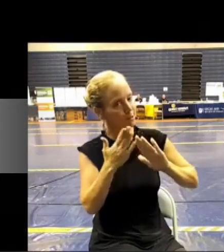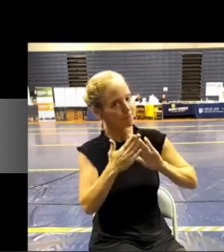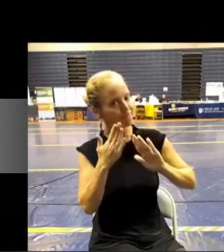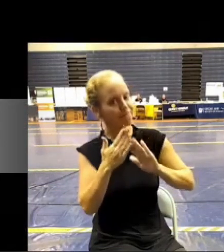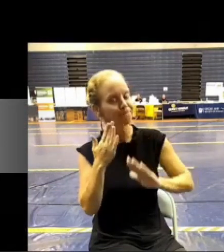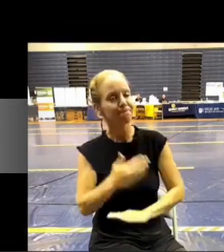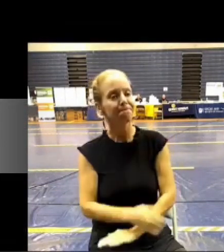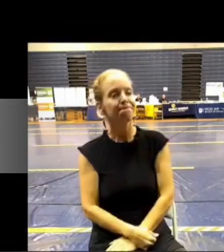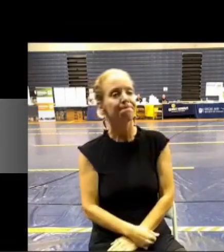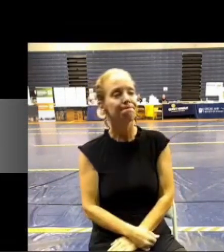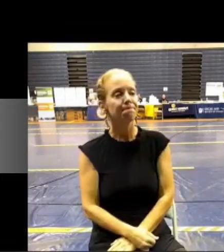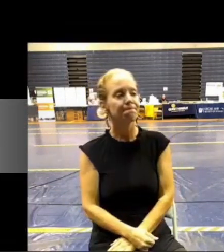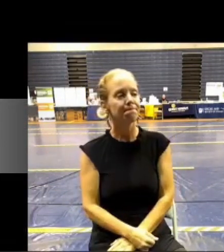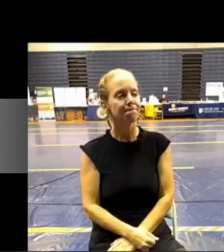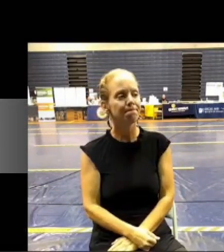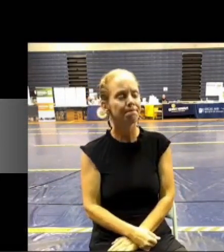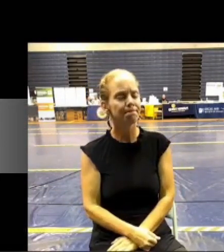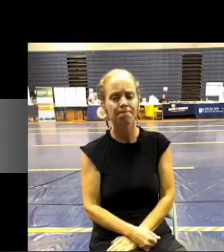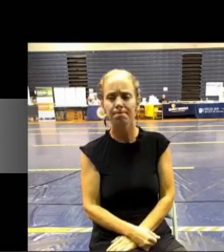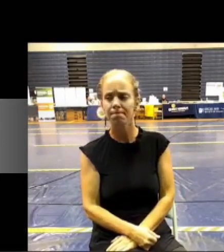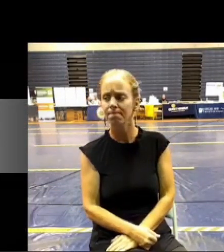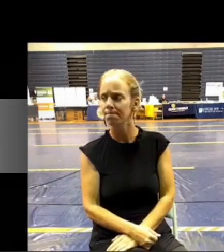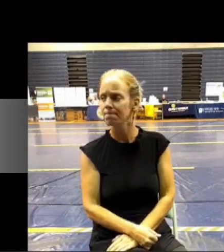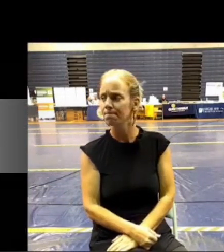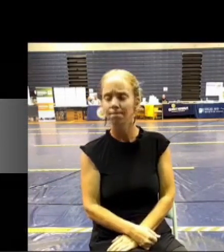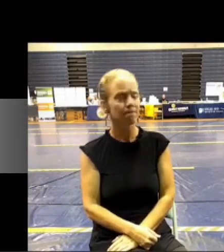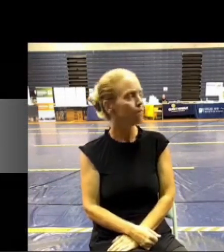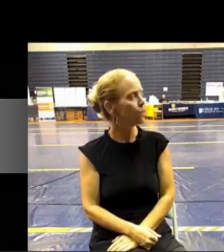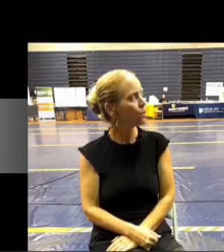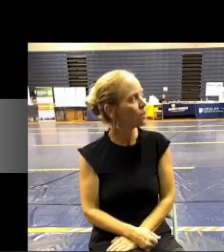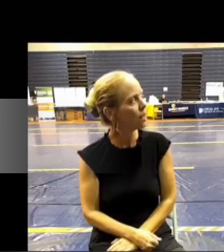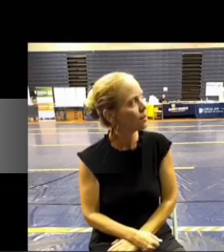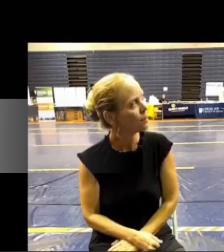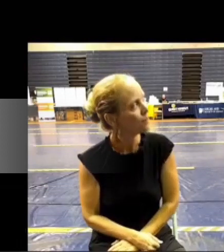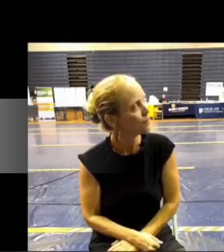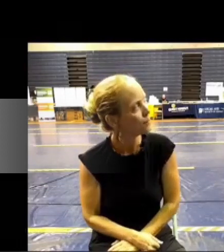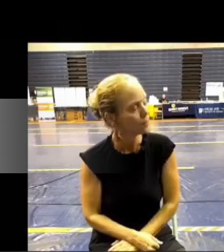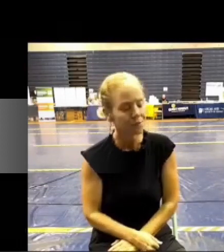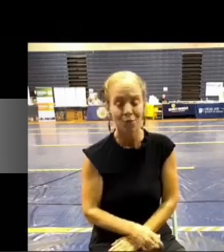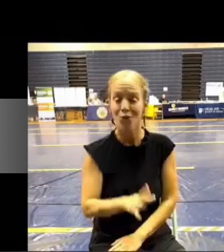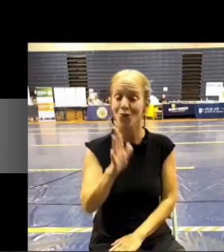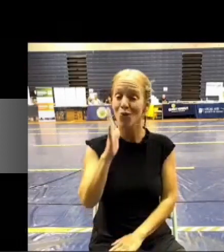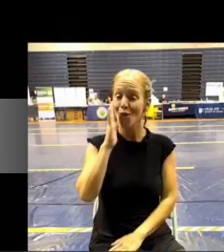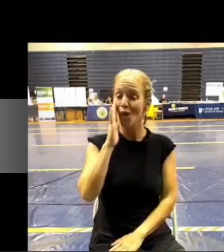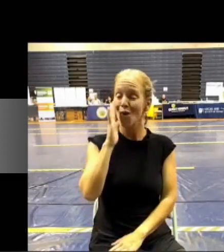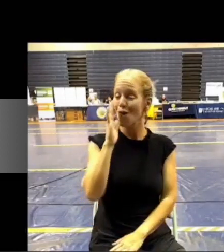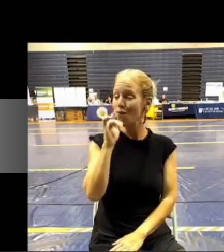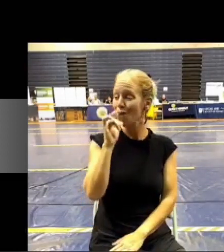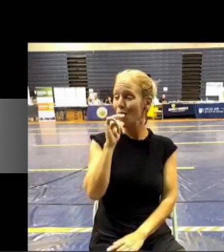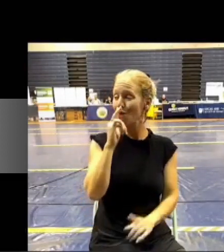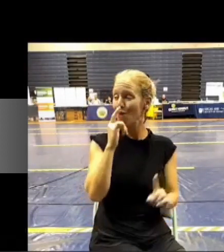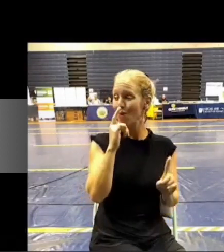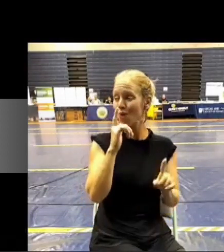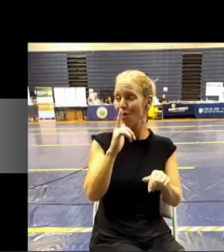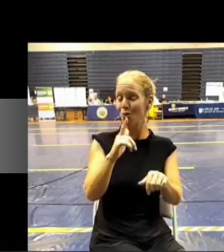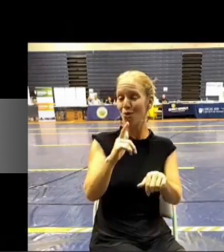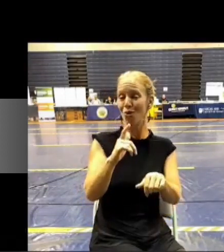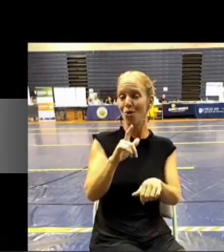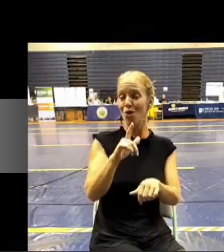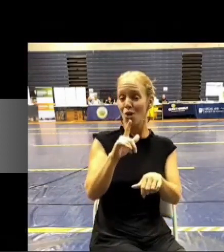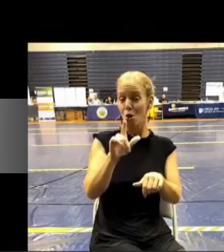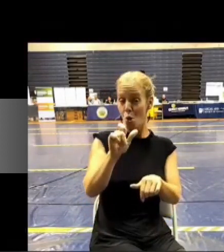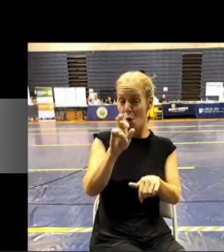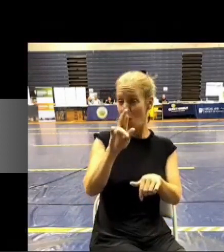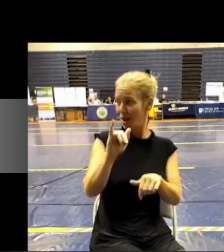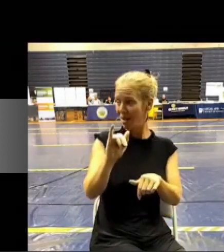Okay, I did run into Laura Blairs. You guys probably know her. She's a longtime hostess at Kimo's, who has now